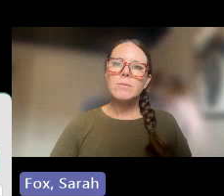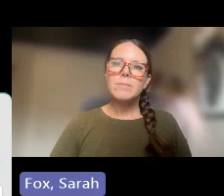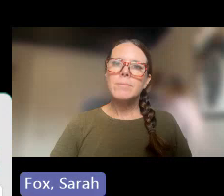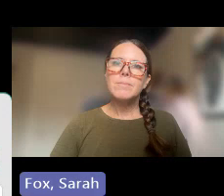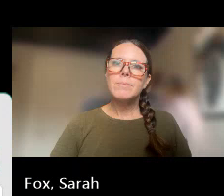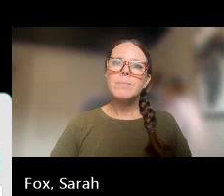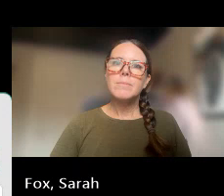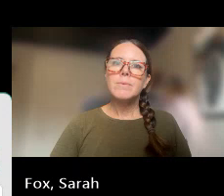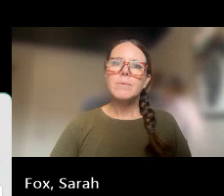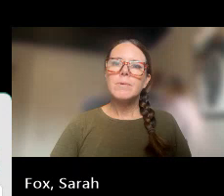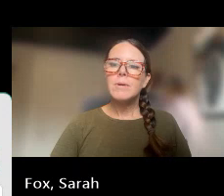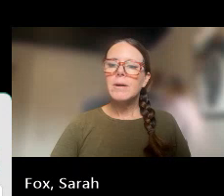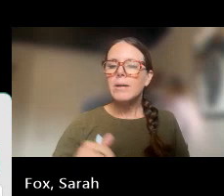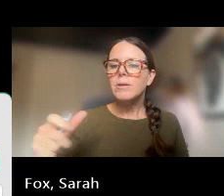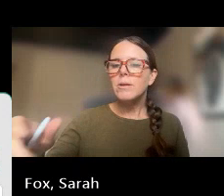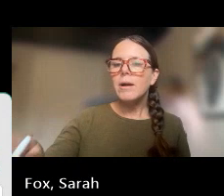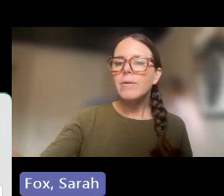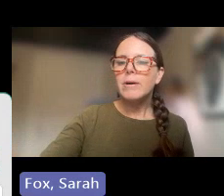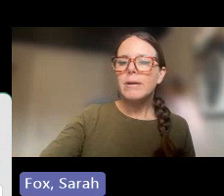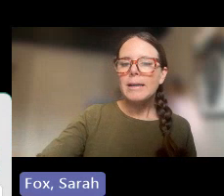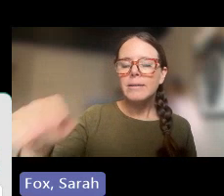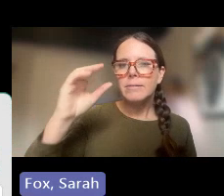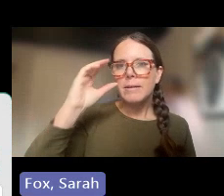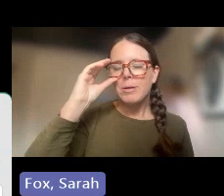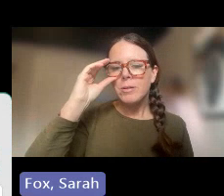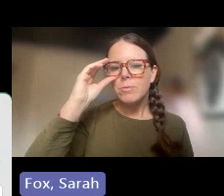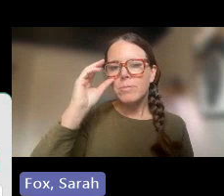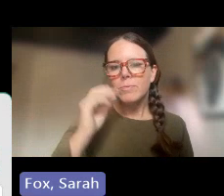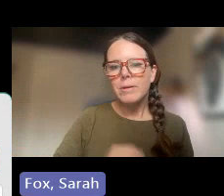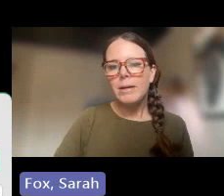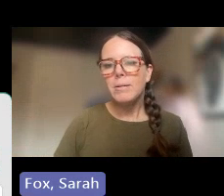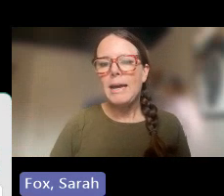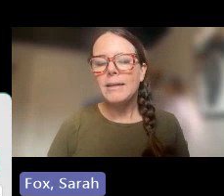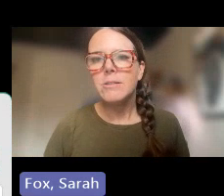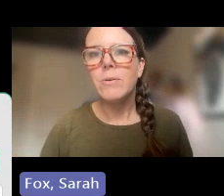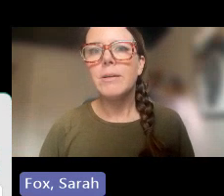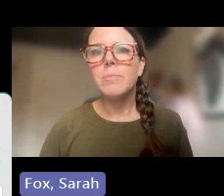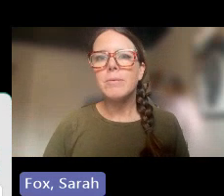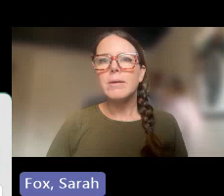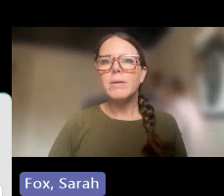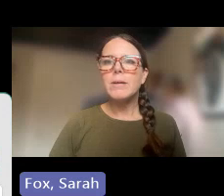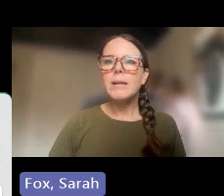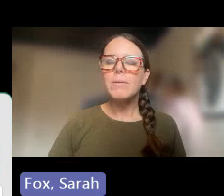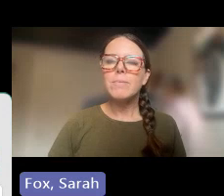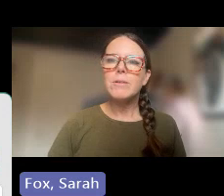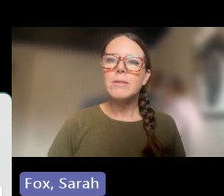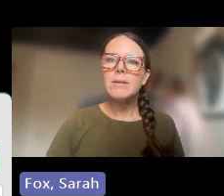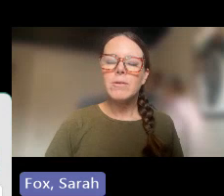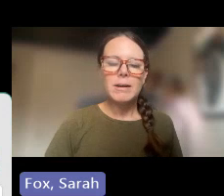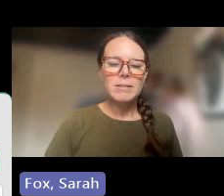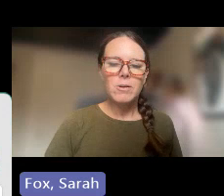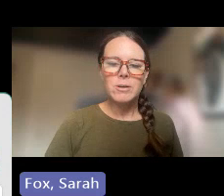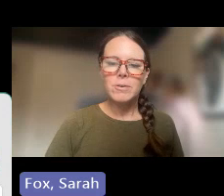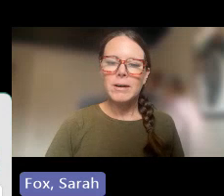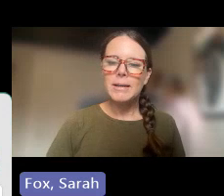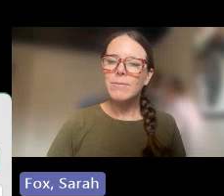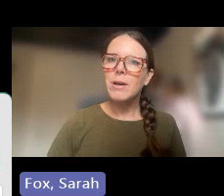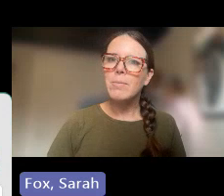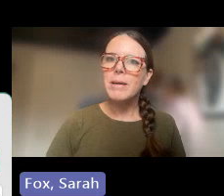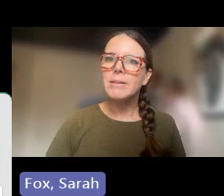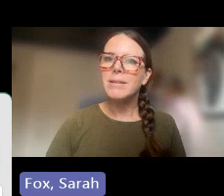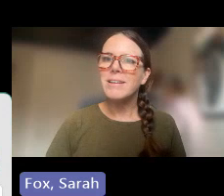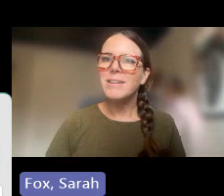So Chair, would you like me to do that, or would you like? I can, how about you add to it? But what as you all know,